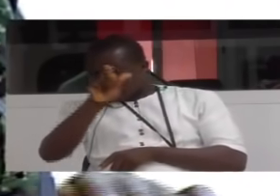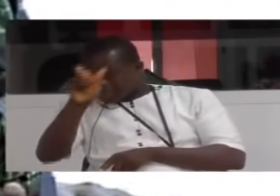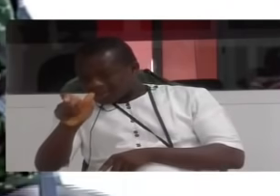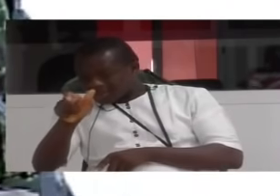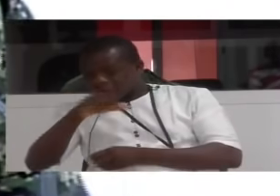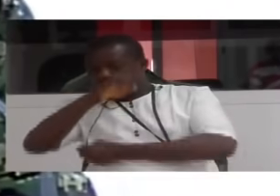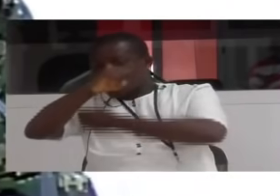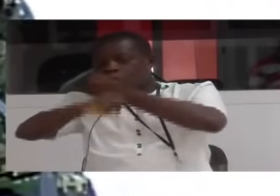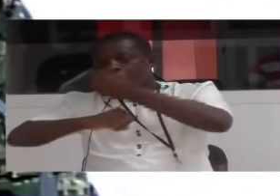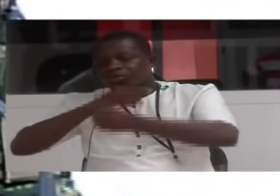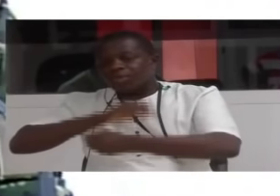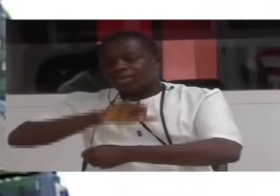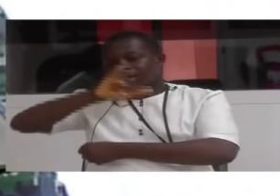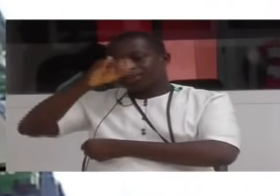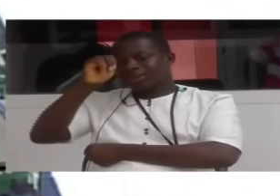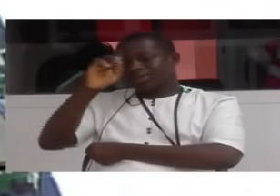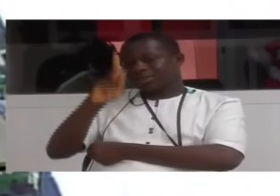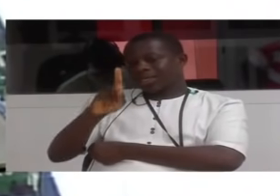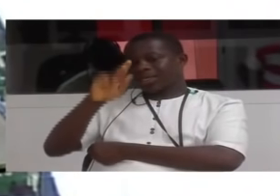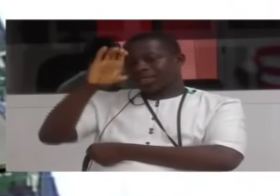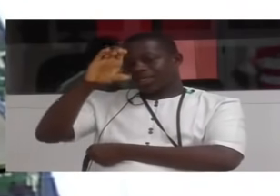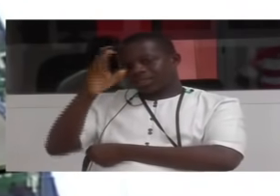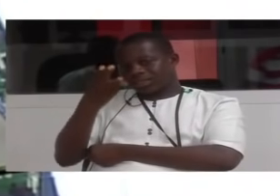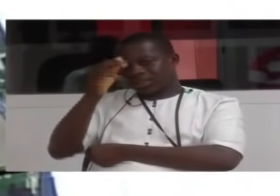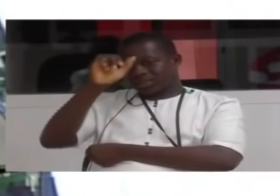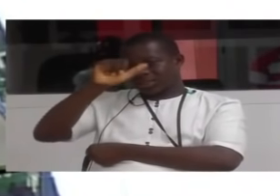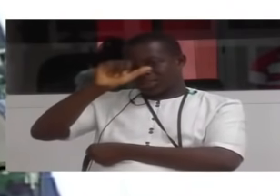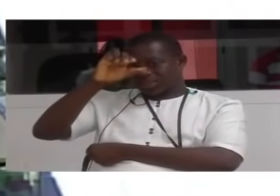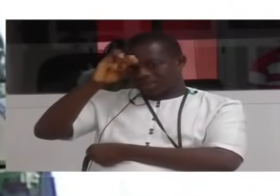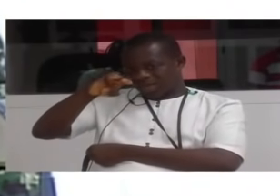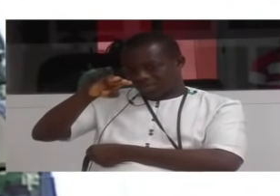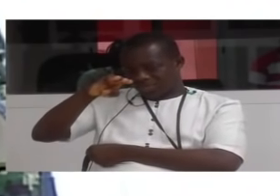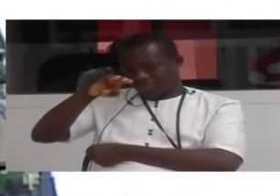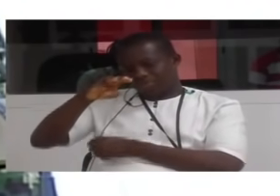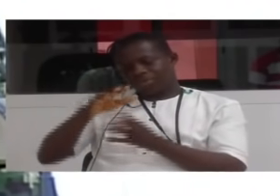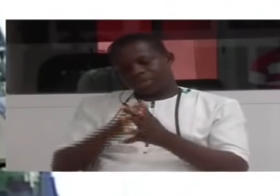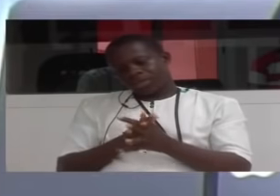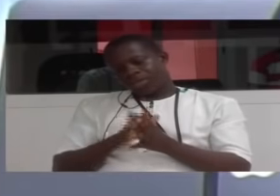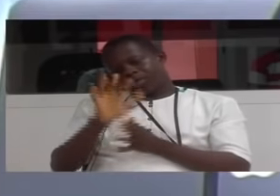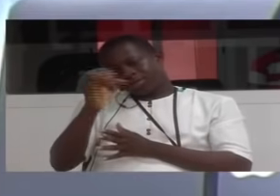Manga told me that one of them is a husband to Jake Cham. Yes.